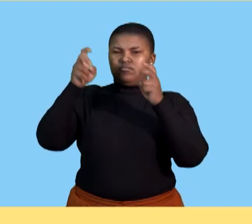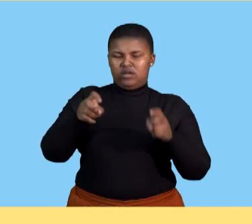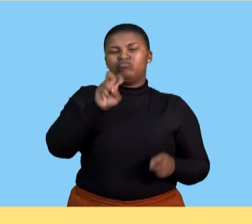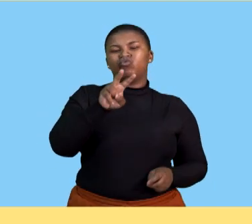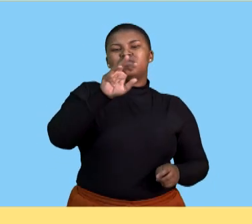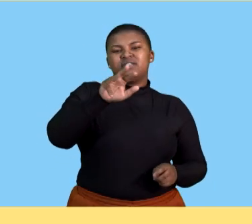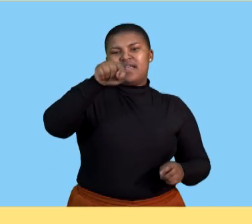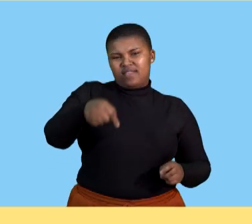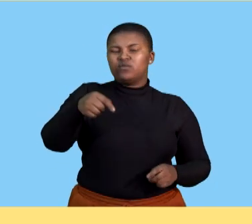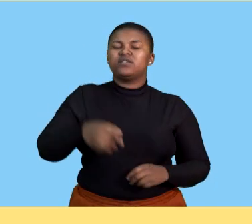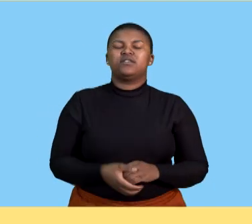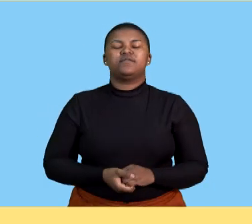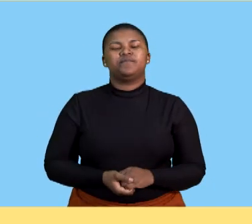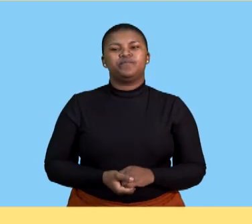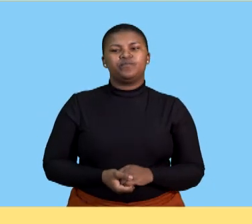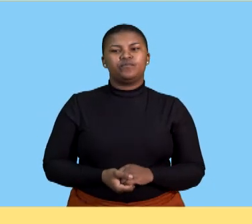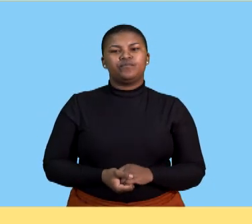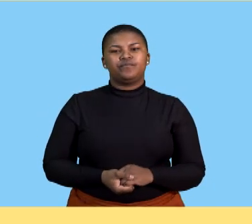my 29,000 here.